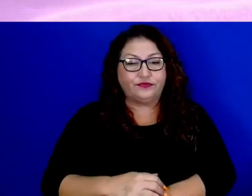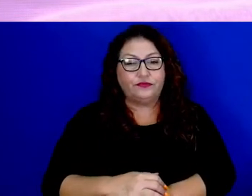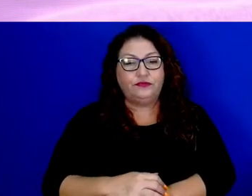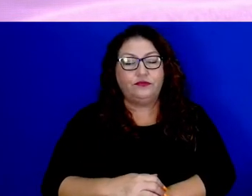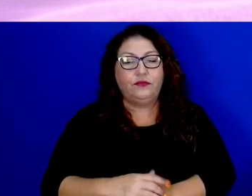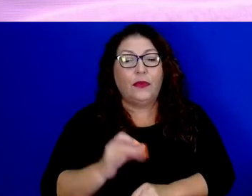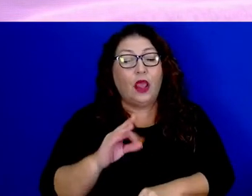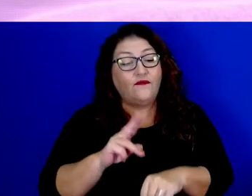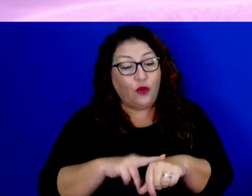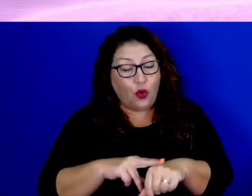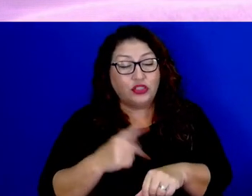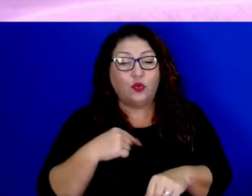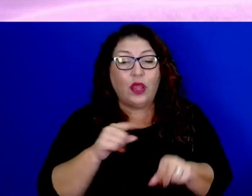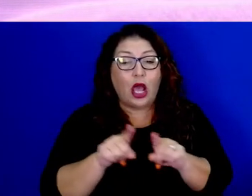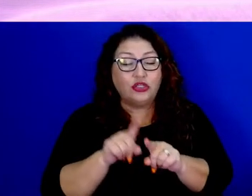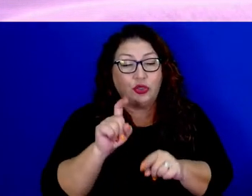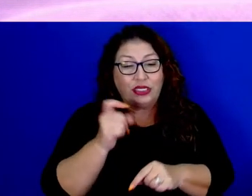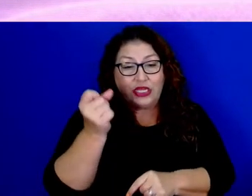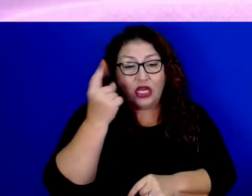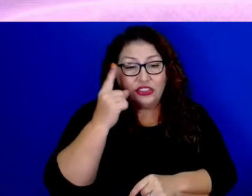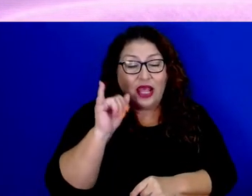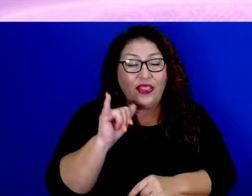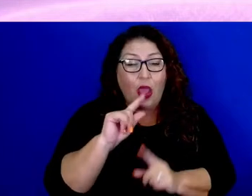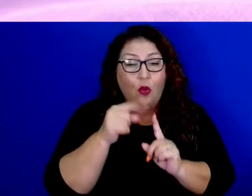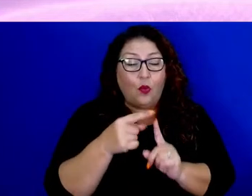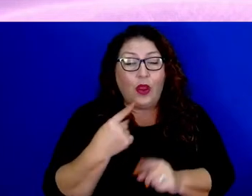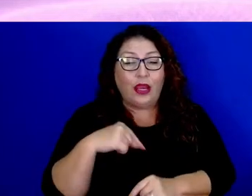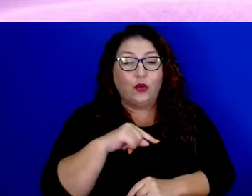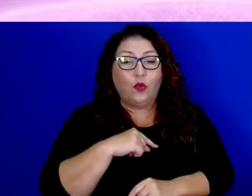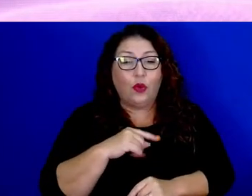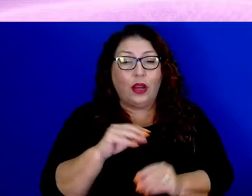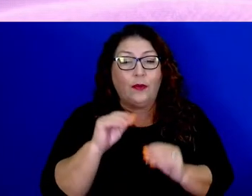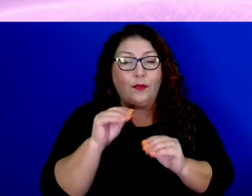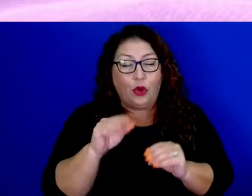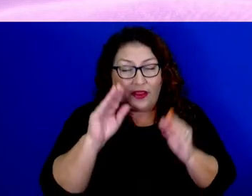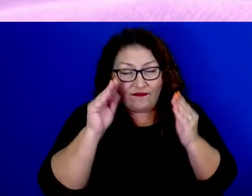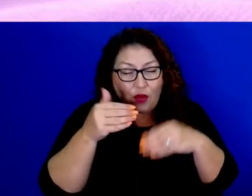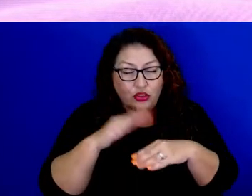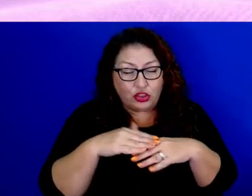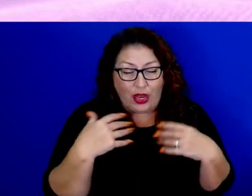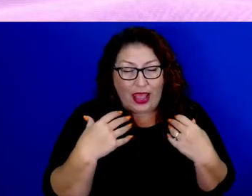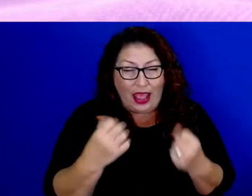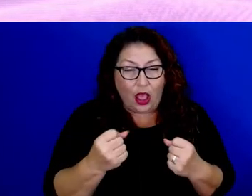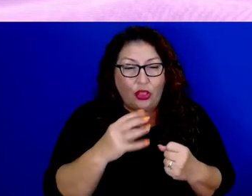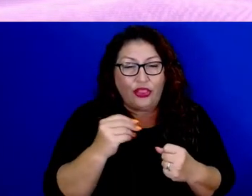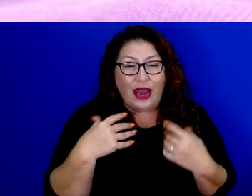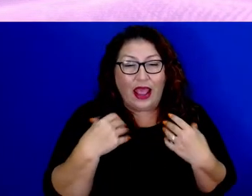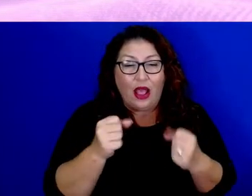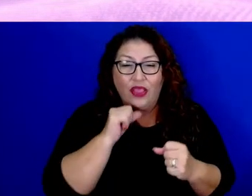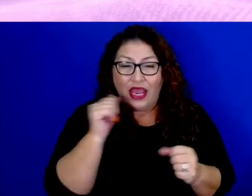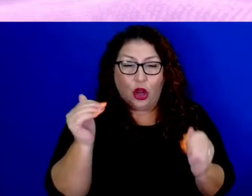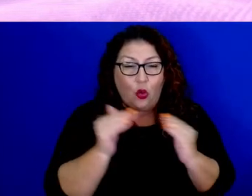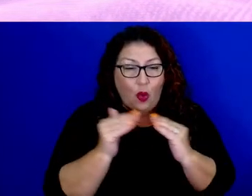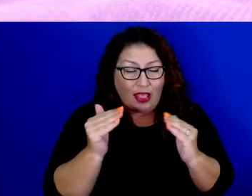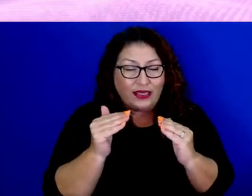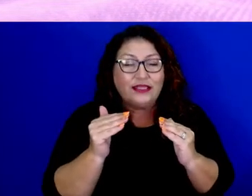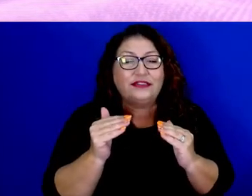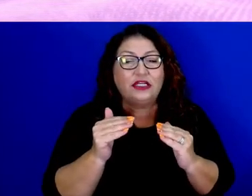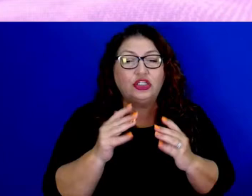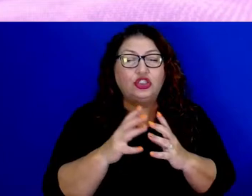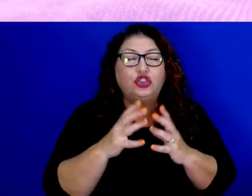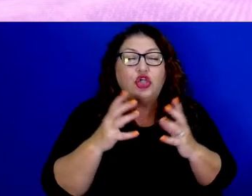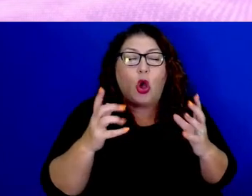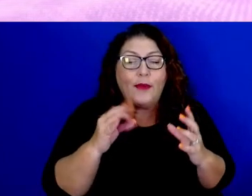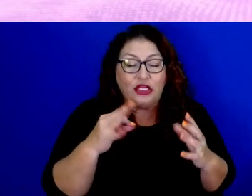to understand that when we are putting a focus on health and health inequalities, so much of health is